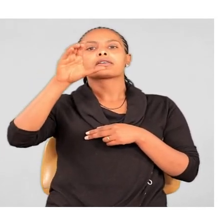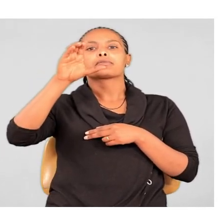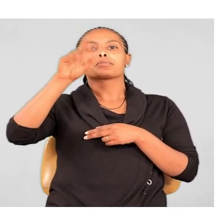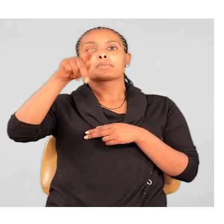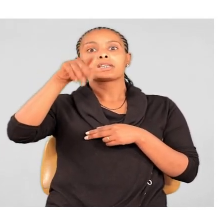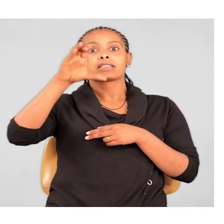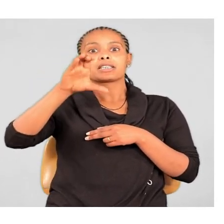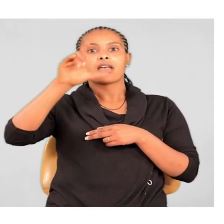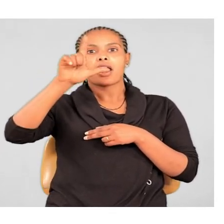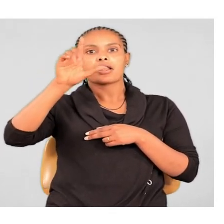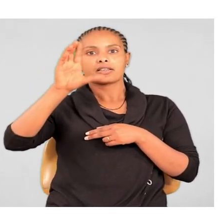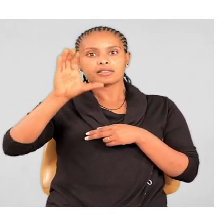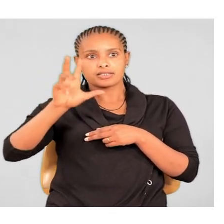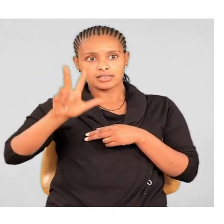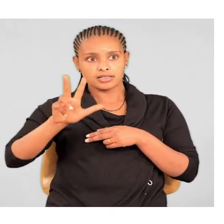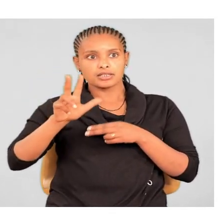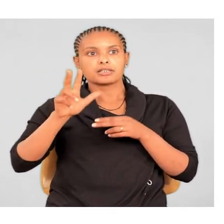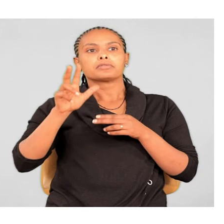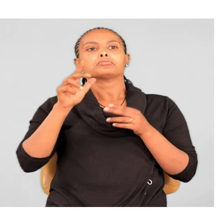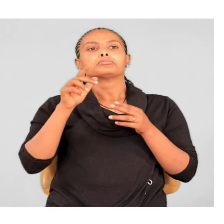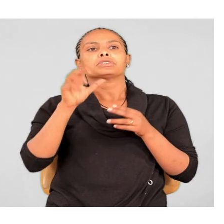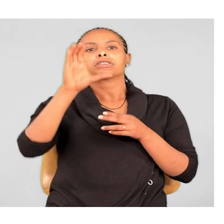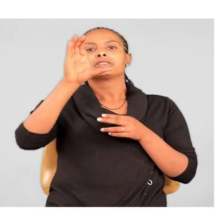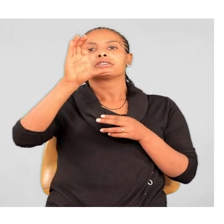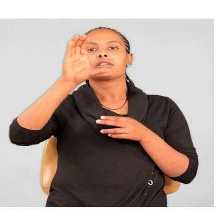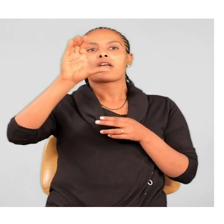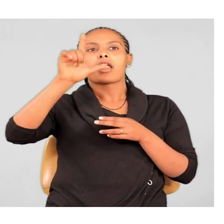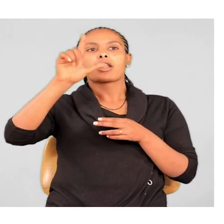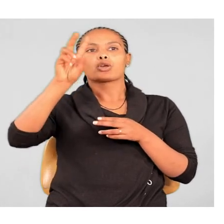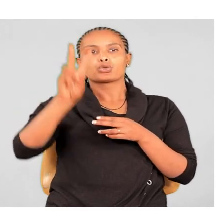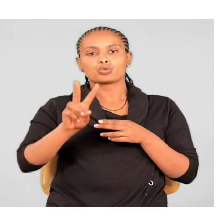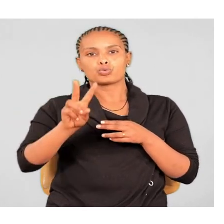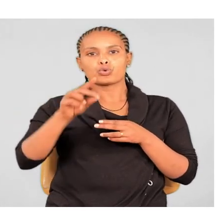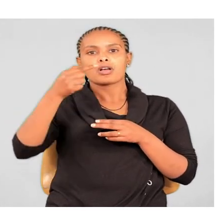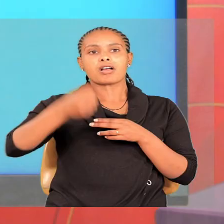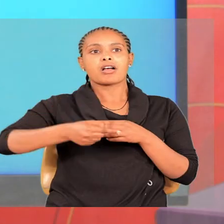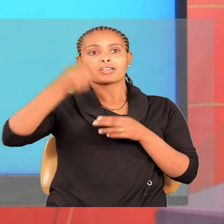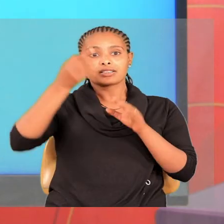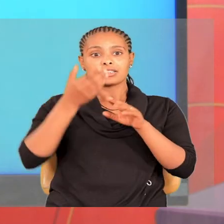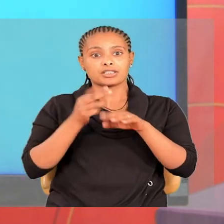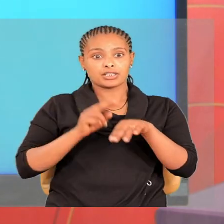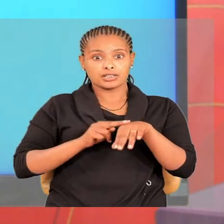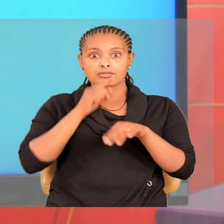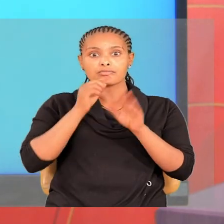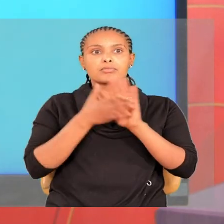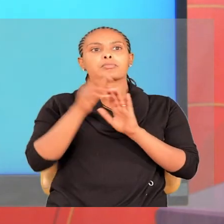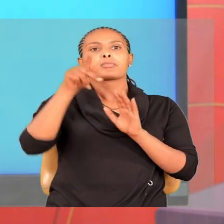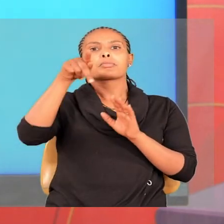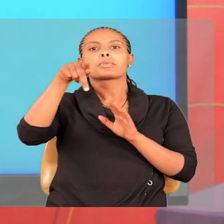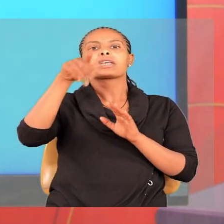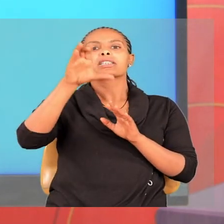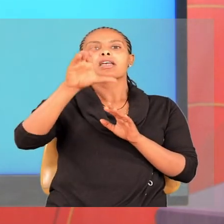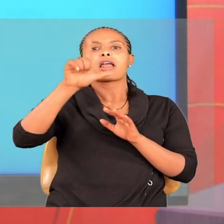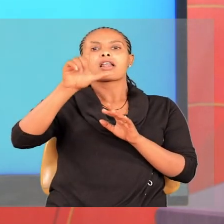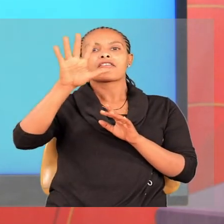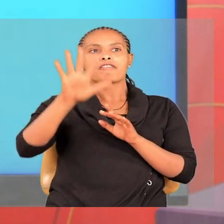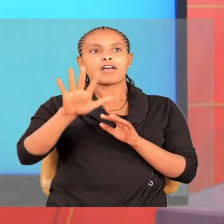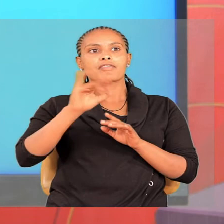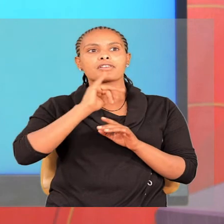PCl3 gas plus Cl2 gas. Initial concentration of PCl5